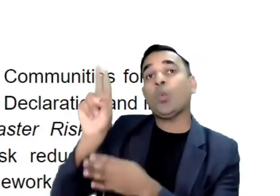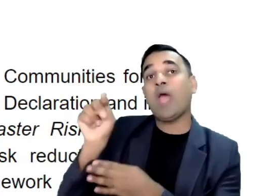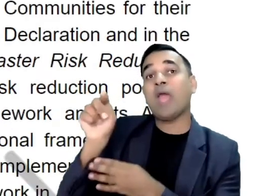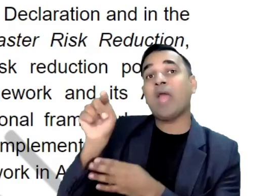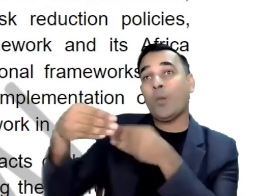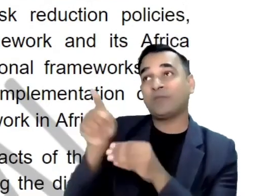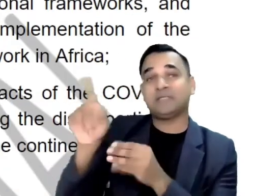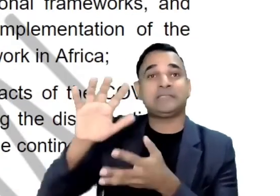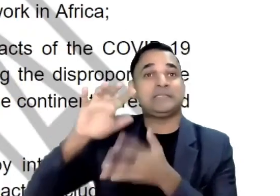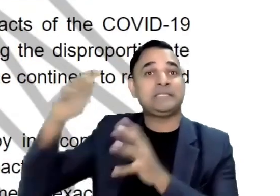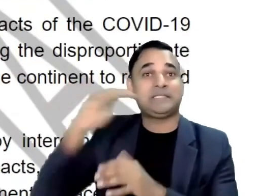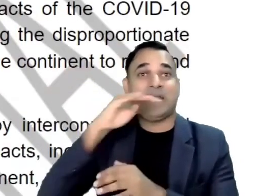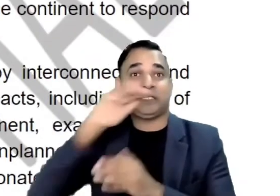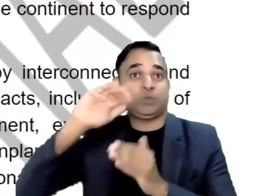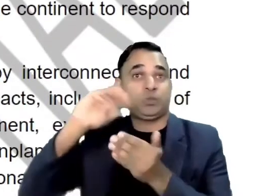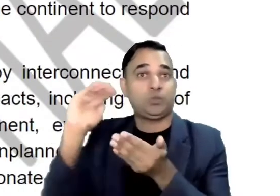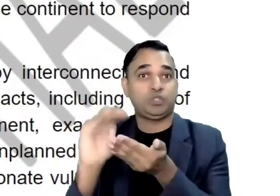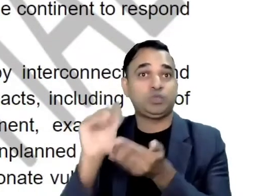Further, appreciate